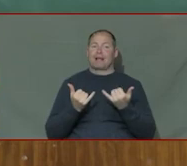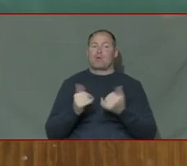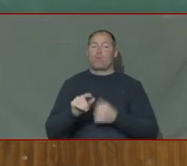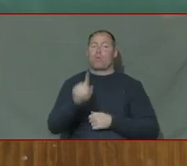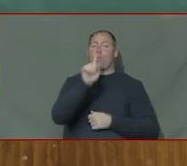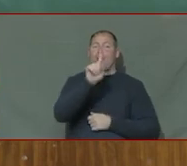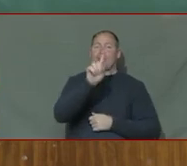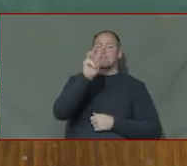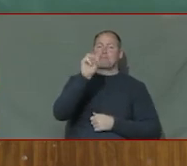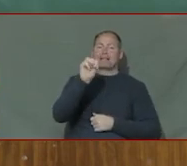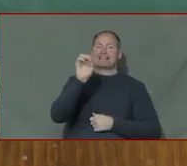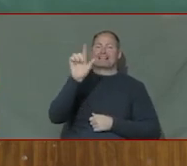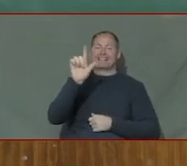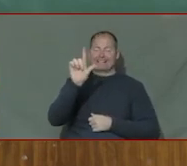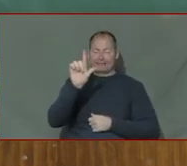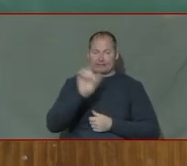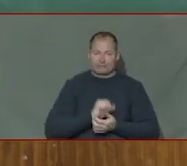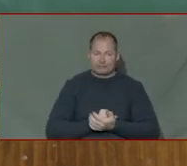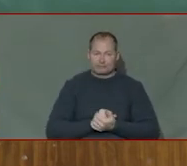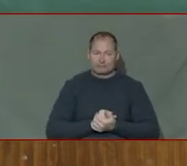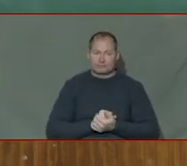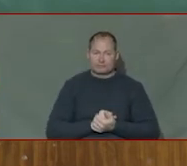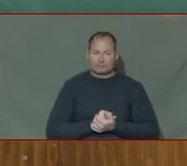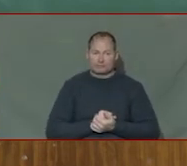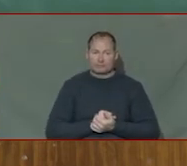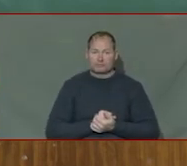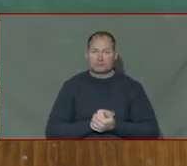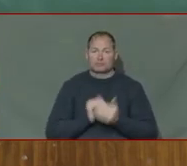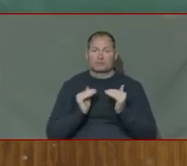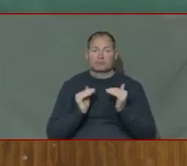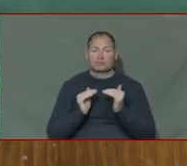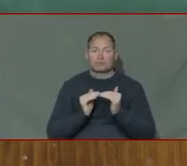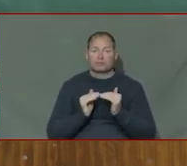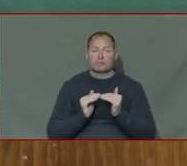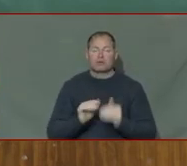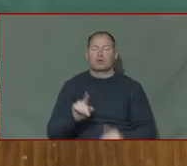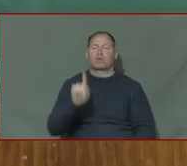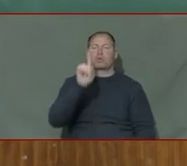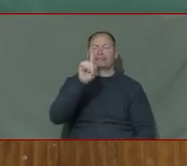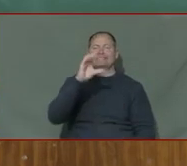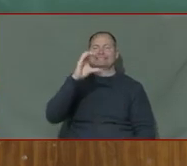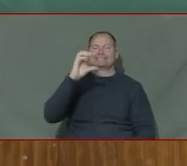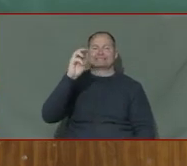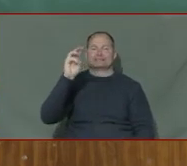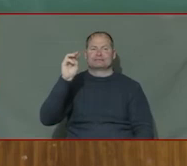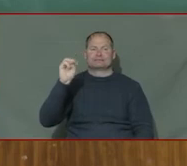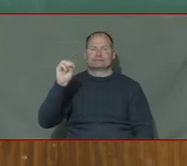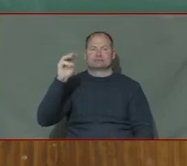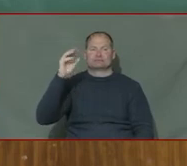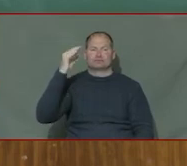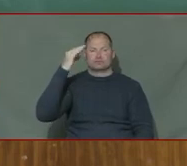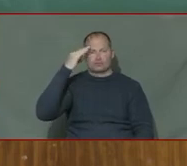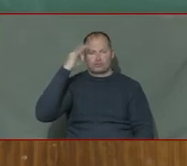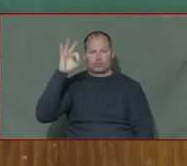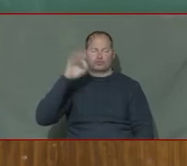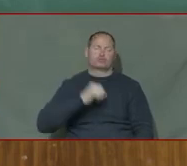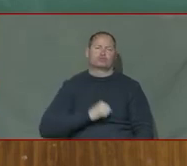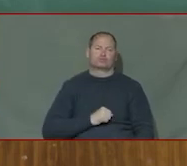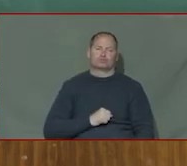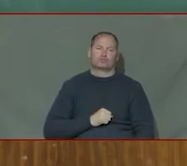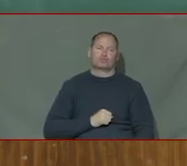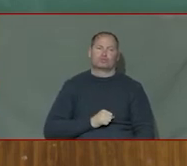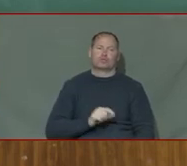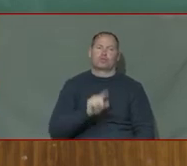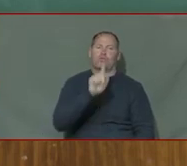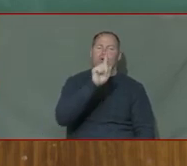milliliter, right, is equal to 1 centimeter cubed. So 1 milliliter represents